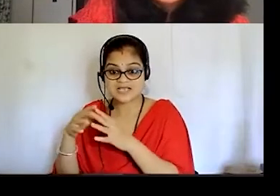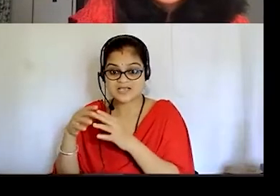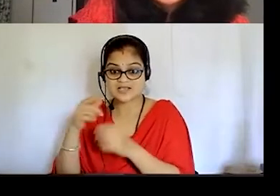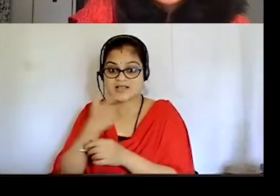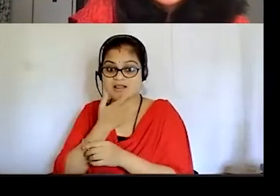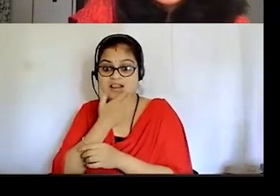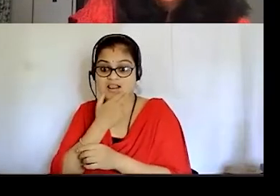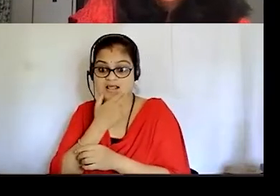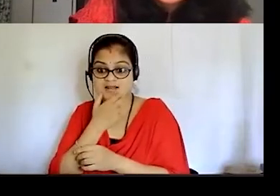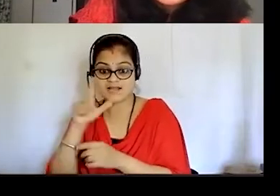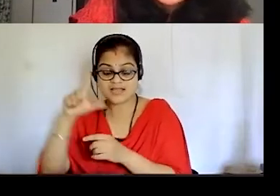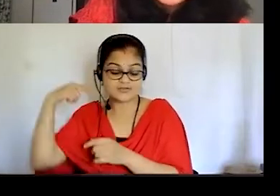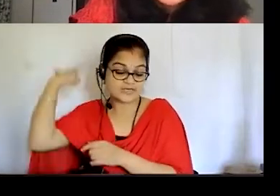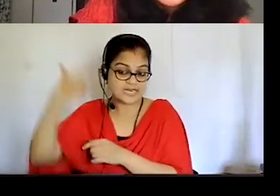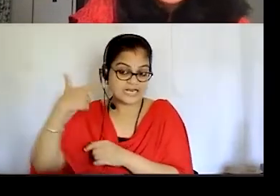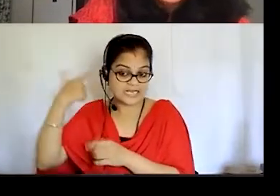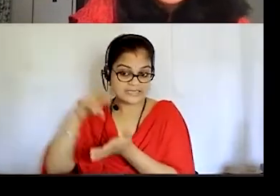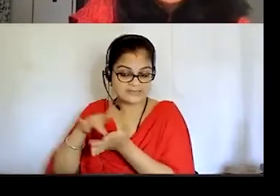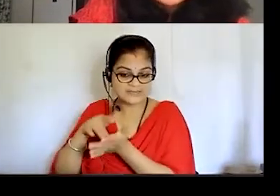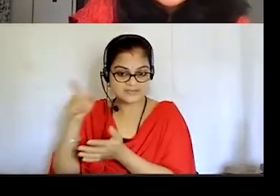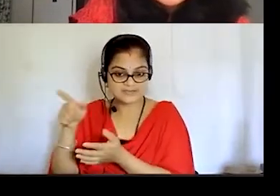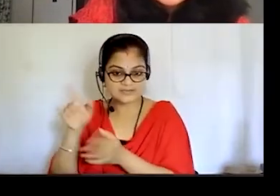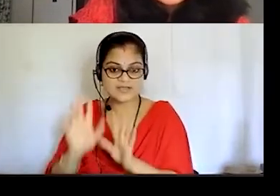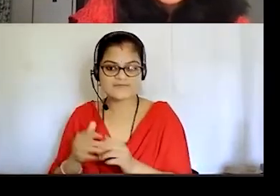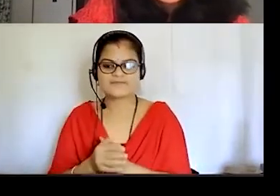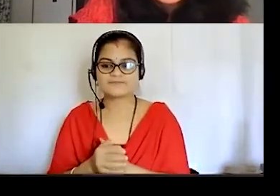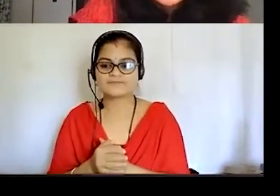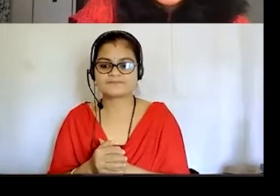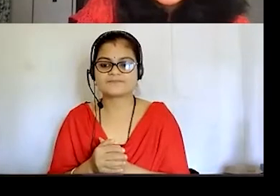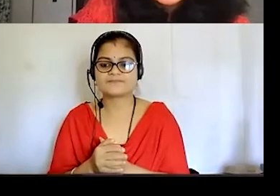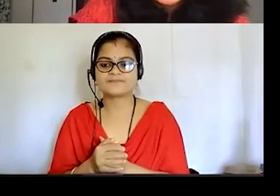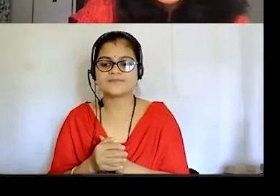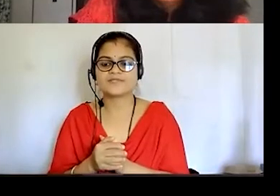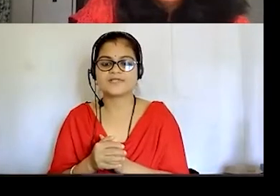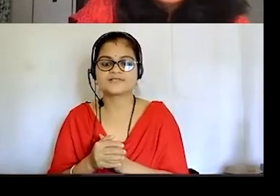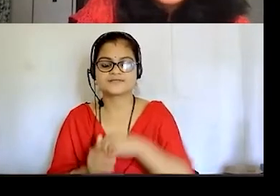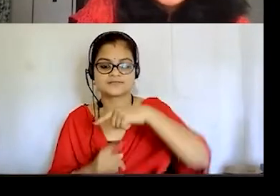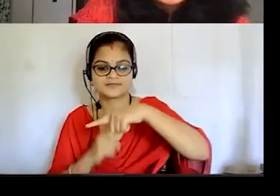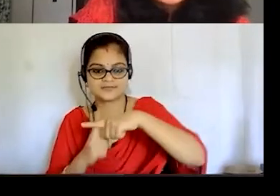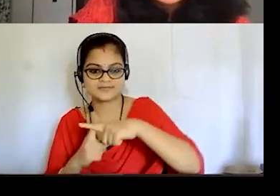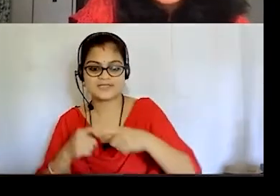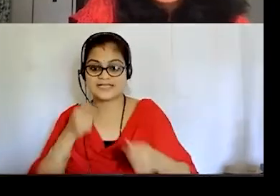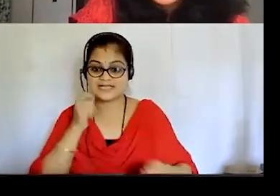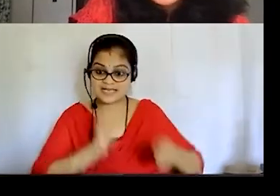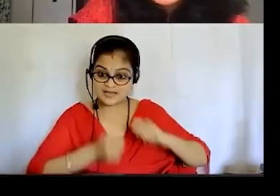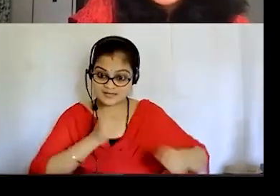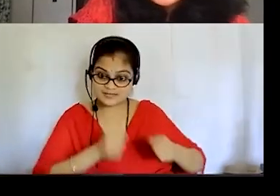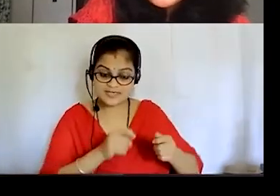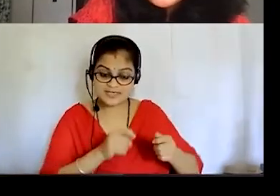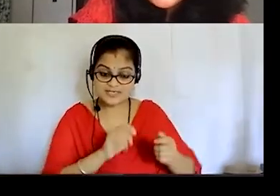in London. The score sheet would have the presence of a synthesizer, a drum machine instead of a